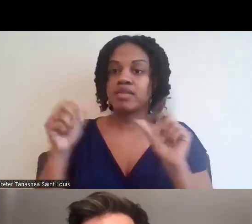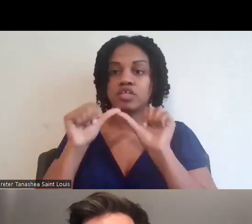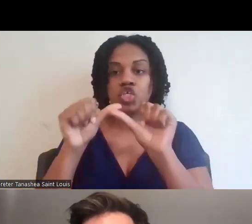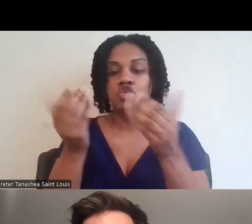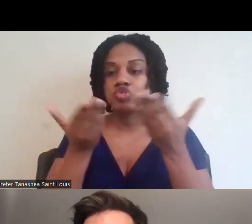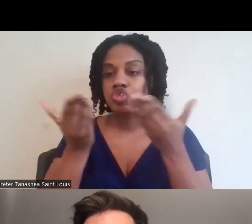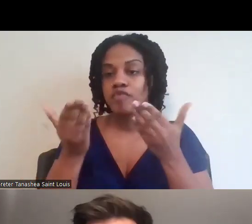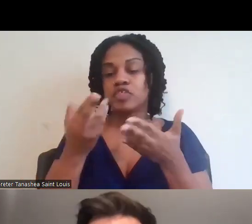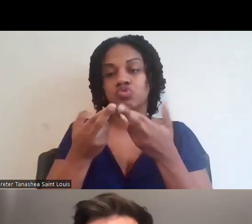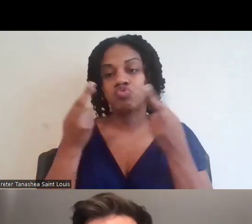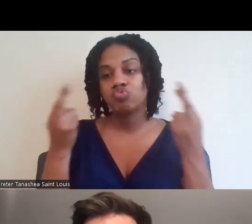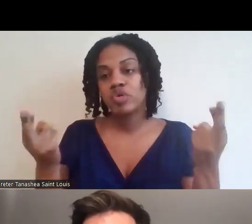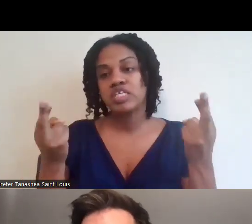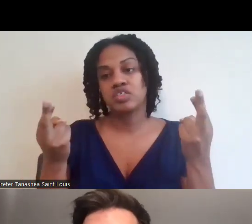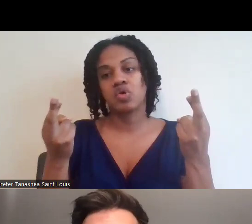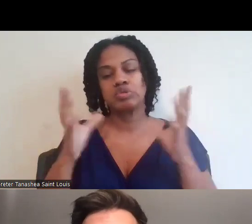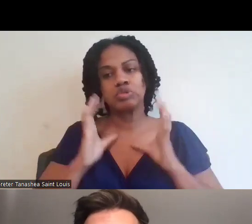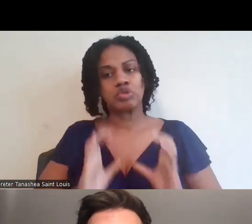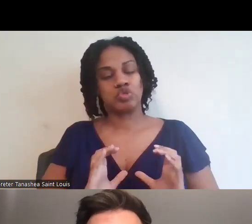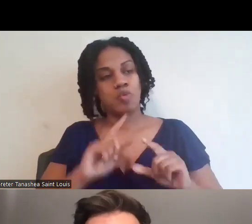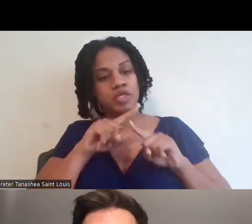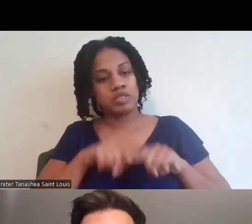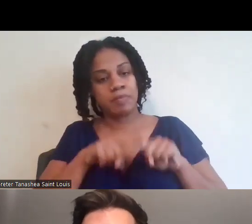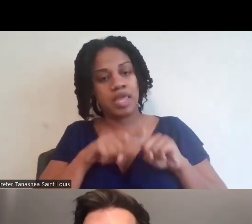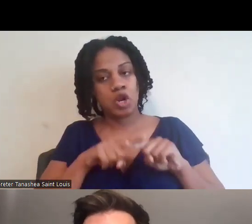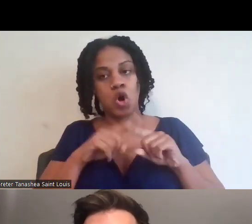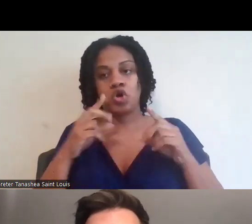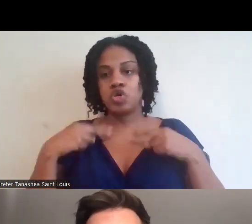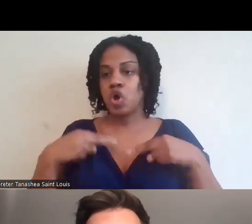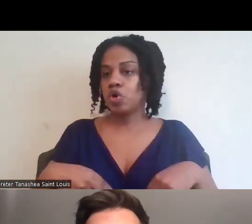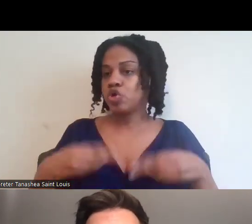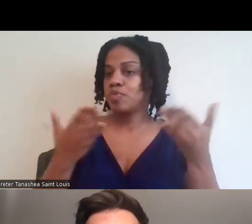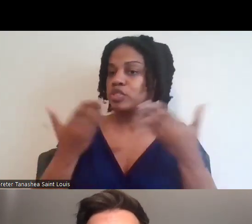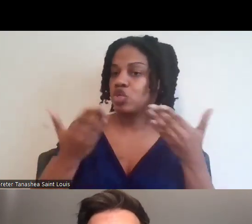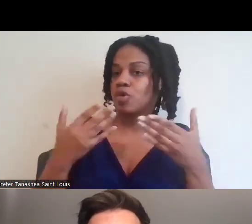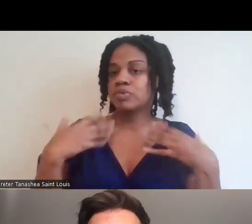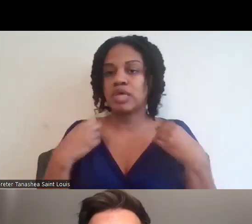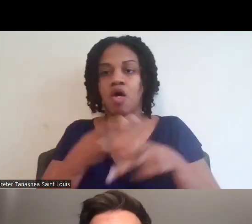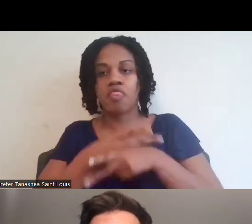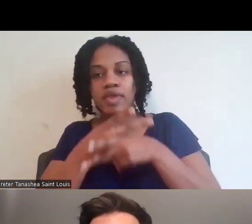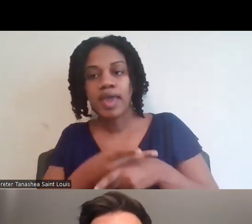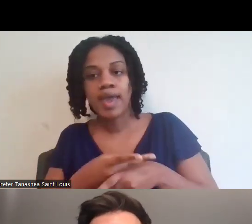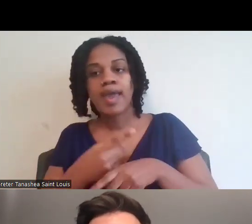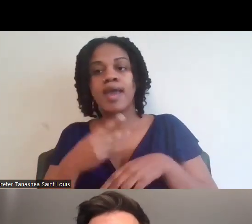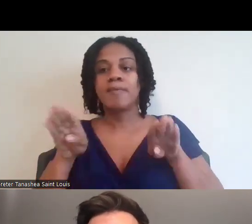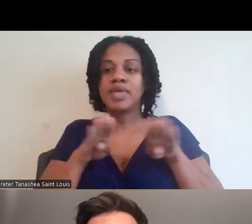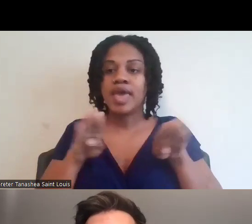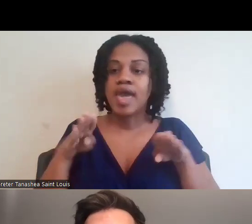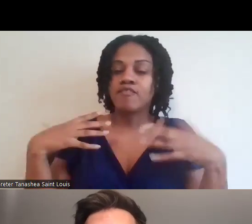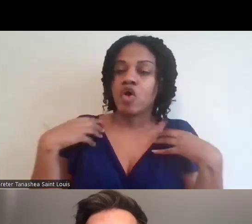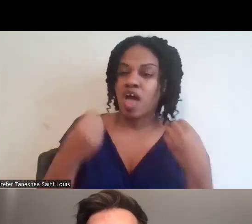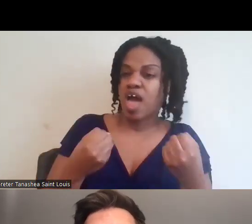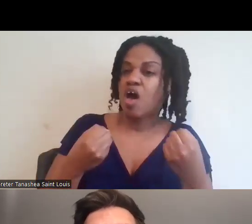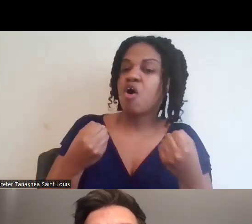and resources that its consumers rely upon: human services, healthcare, behavioral health. And it serves as the